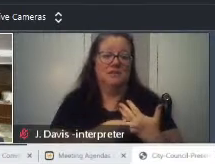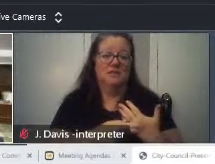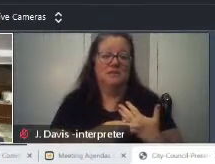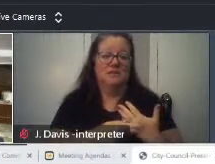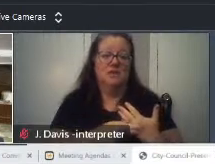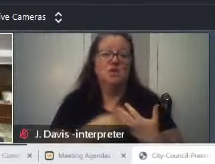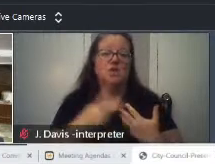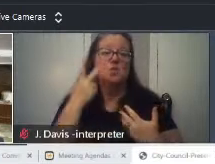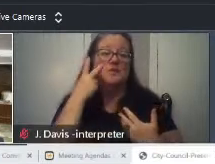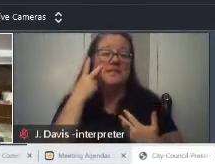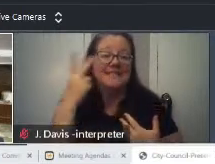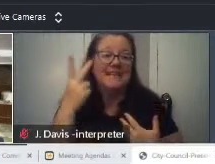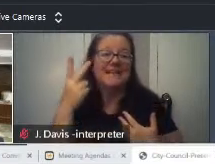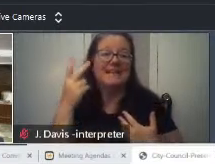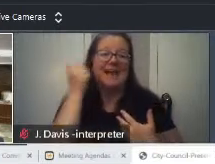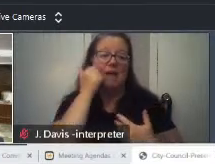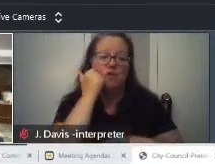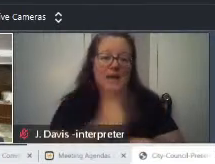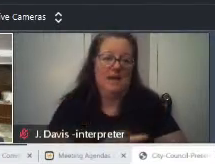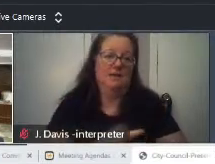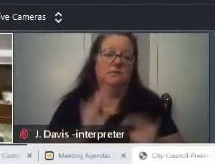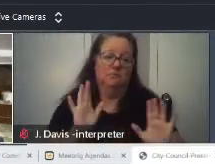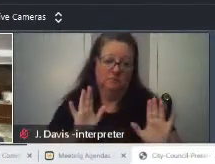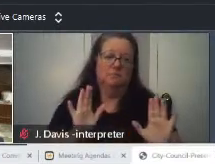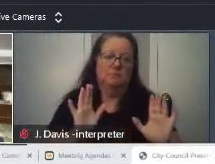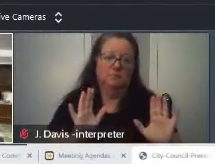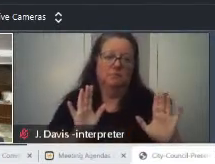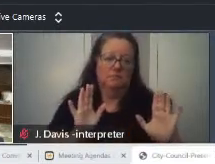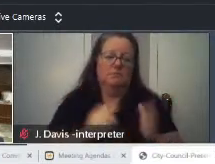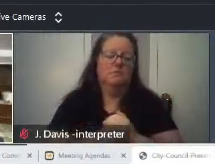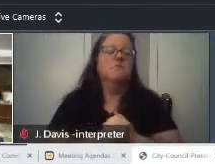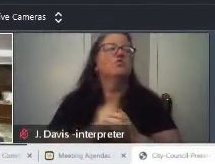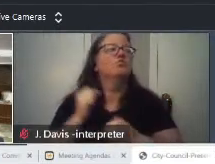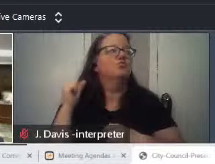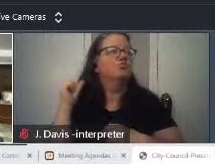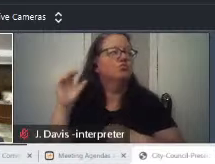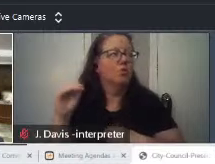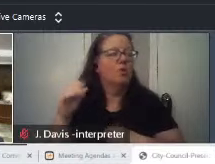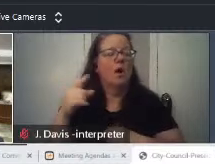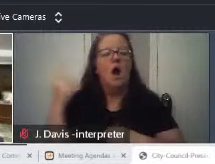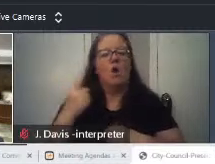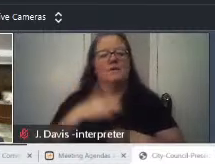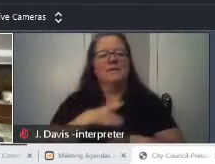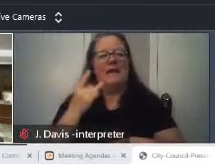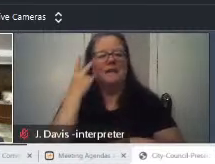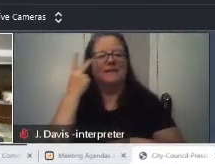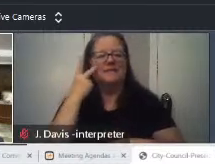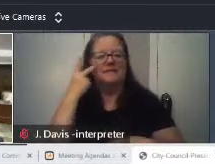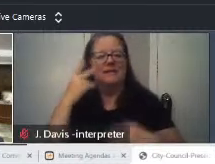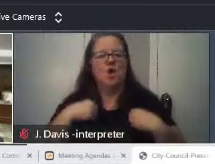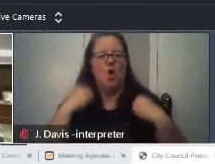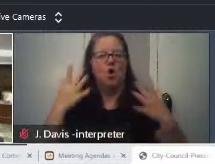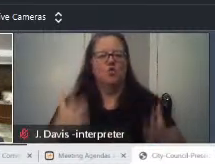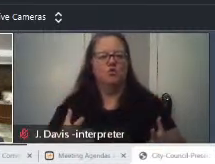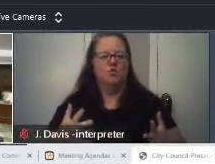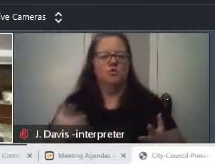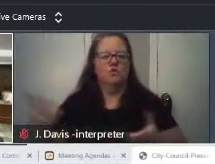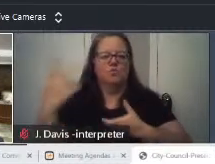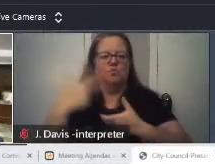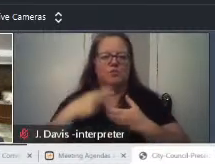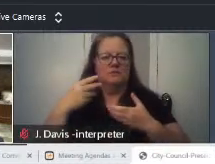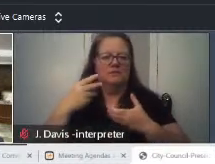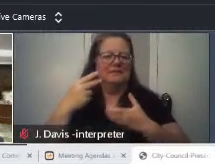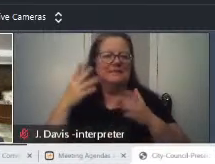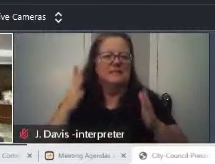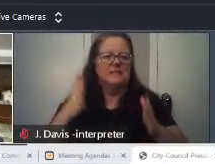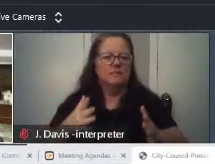to hear about it and see it pretty much every day. So I always like it when I see owners and participants in projects that